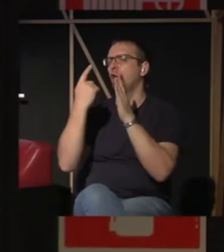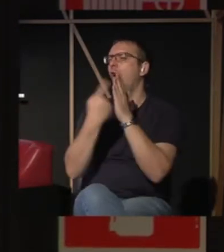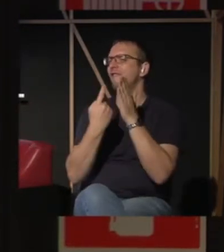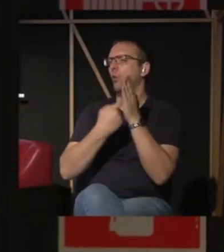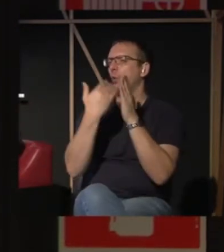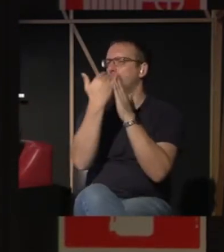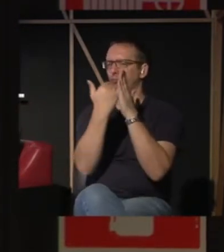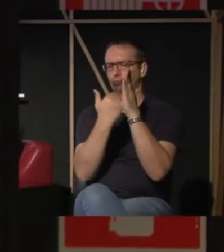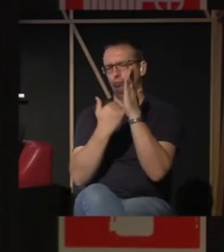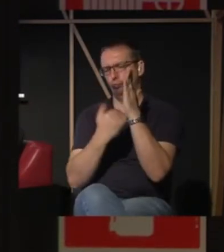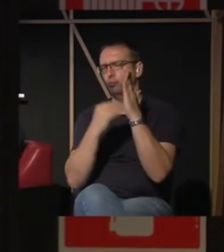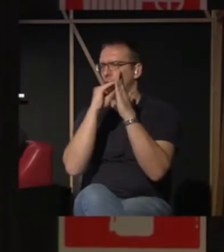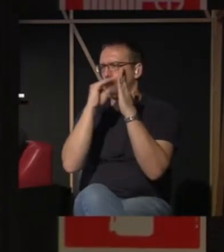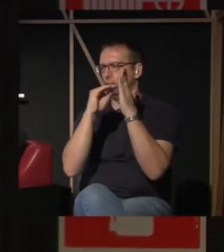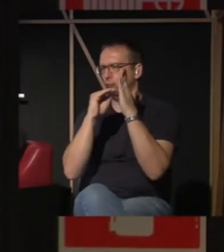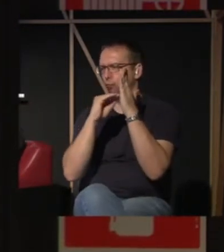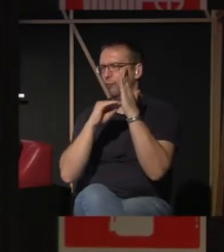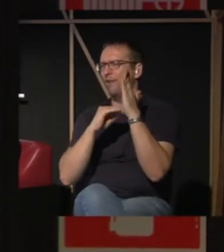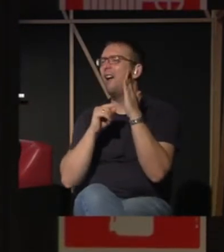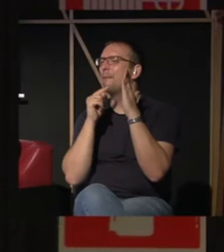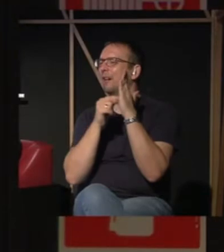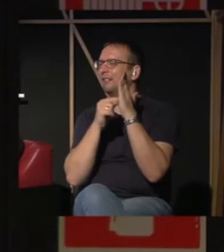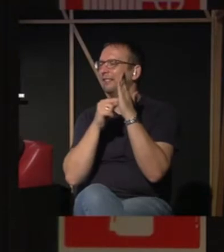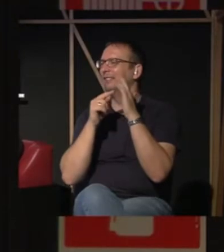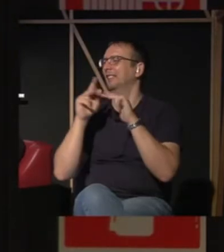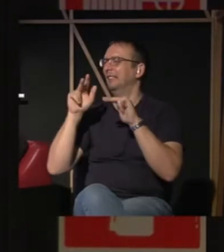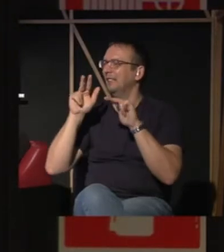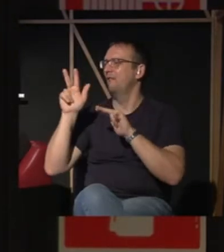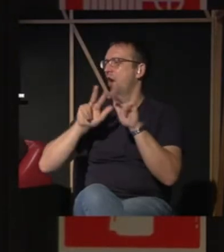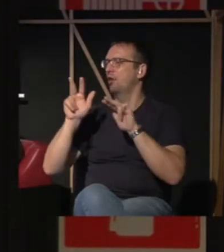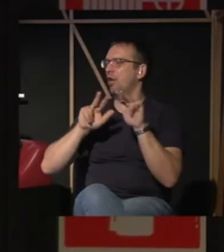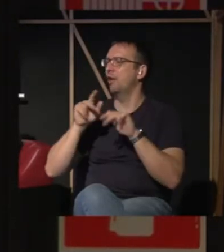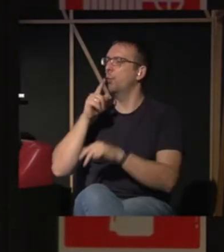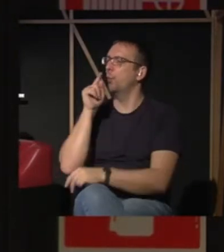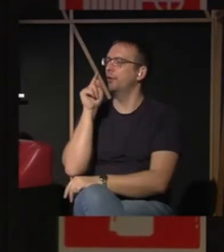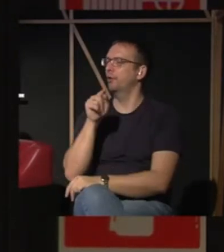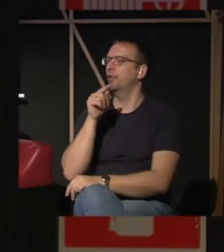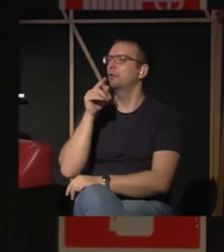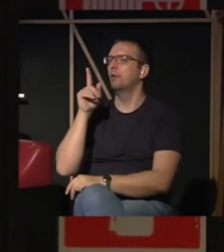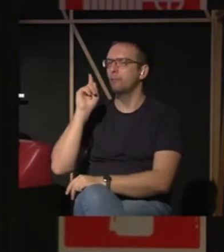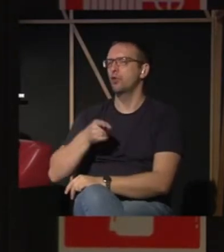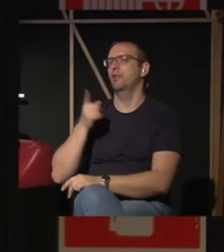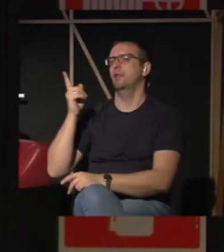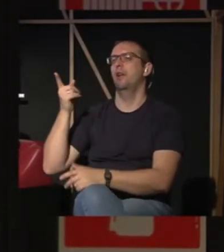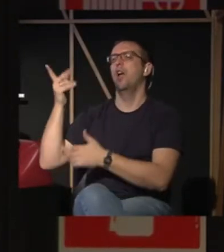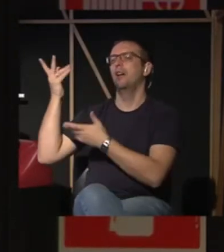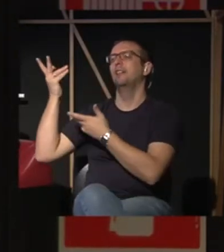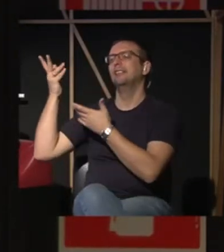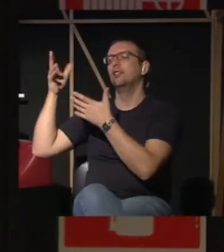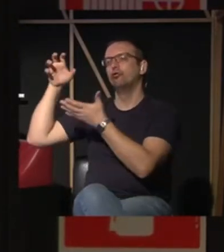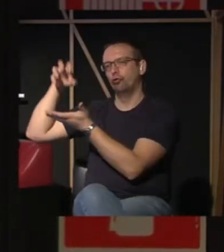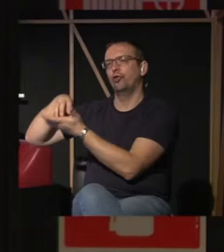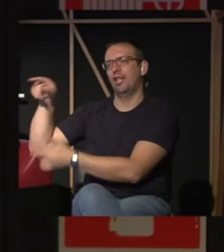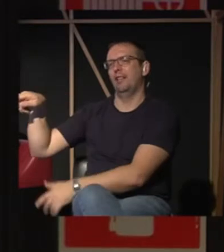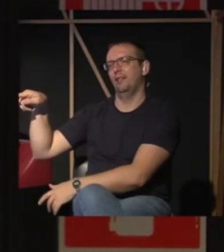not implemented by FIFA. So we also worked with the host cities on this. We reviewed their plans. We ensured that they had